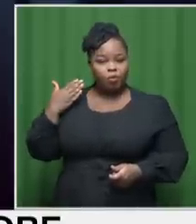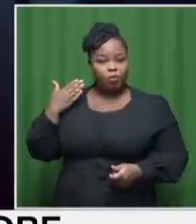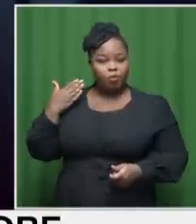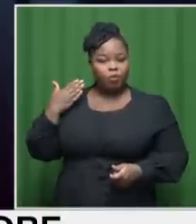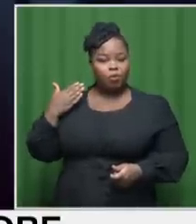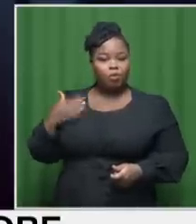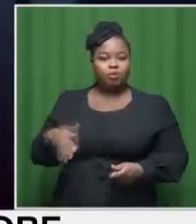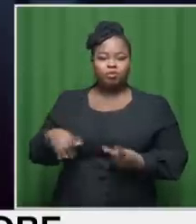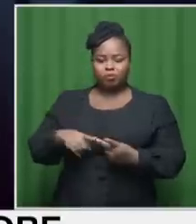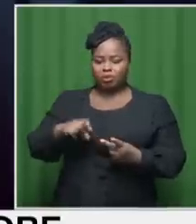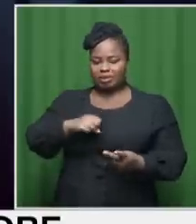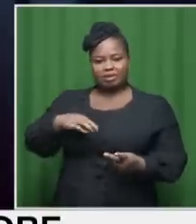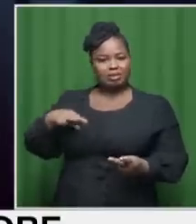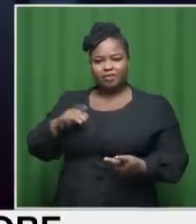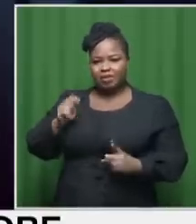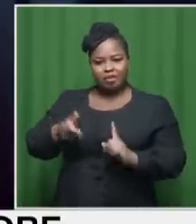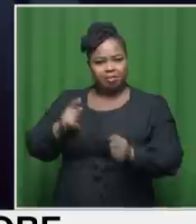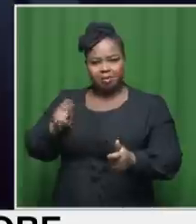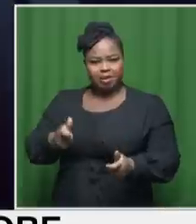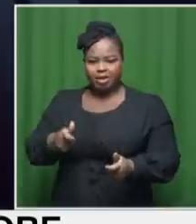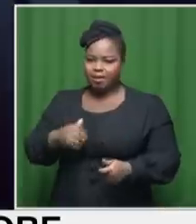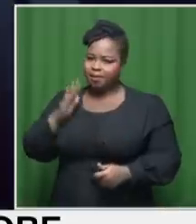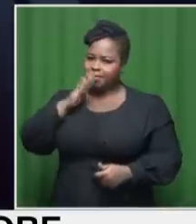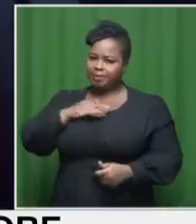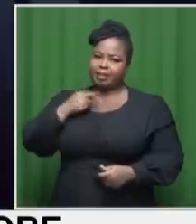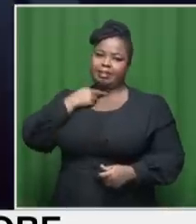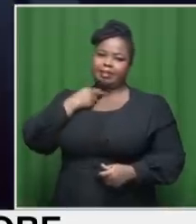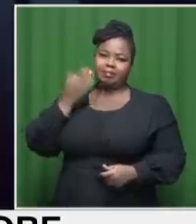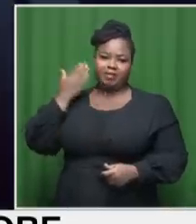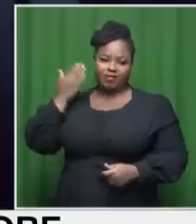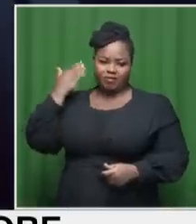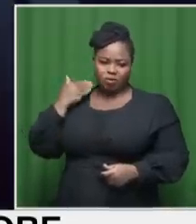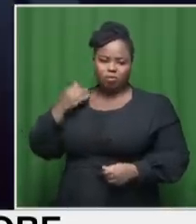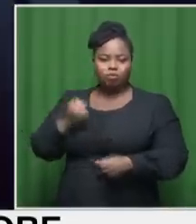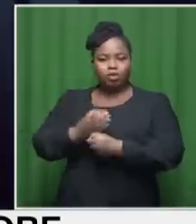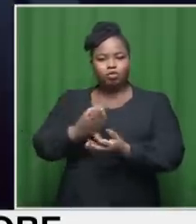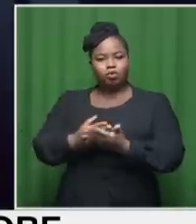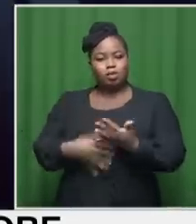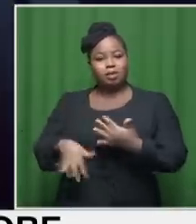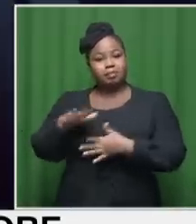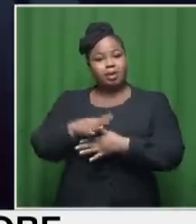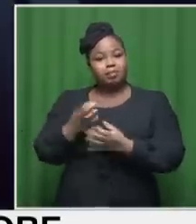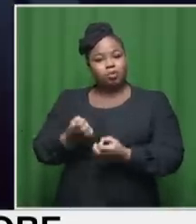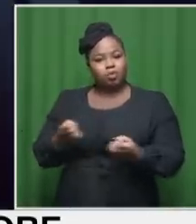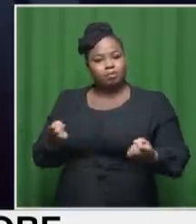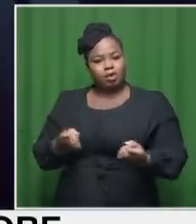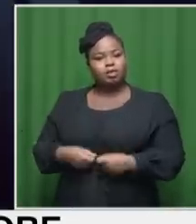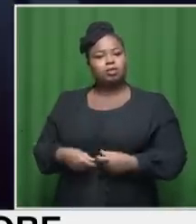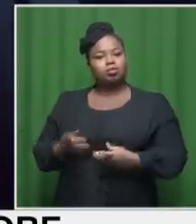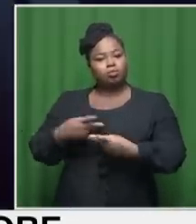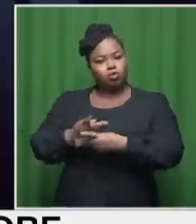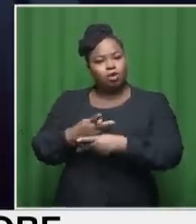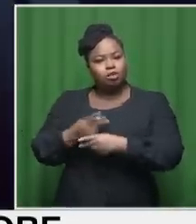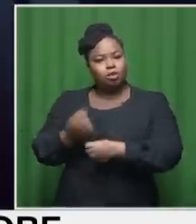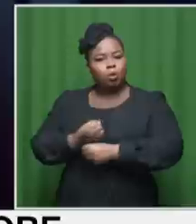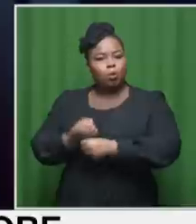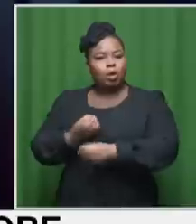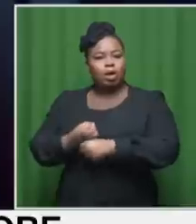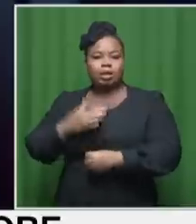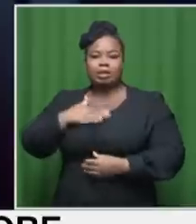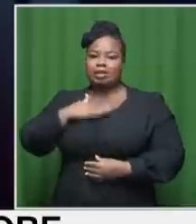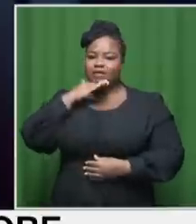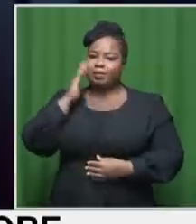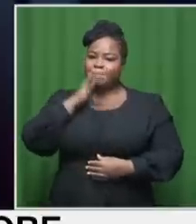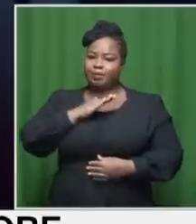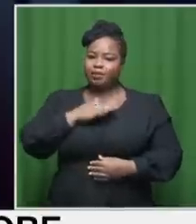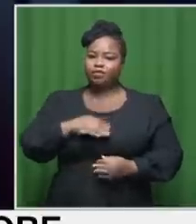able to pay our employees to come and do the work and execute to make sure that the prime mission equipment remains available for the National Defence Force. Going